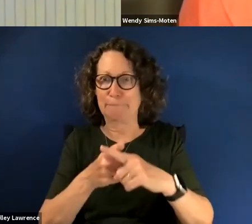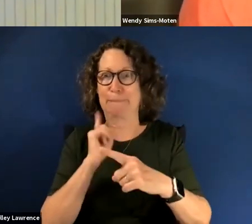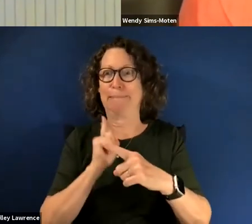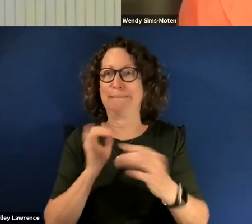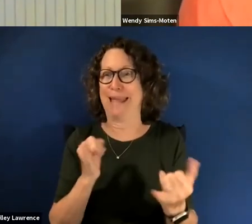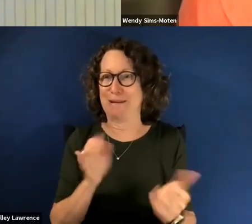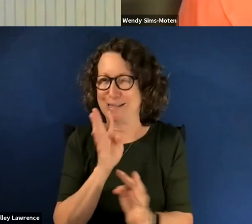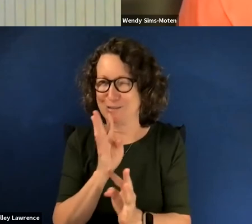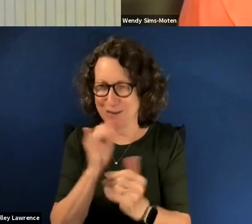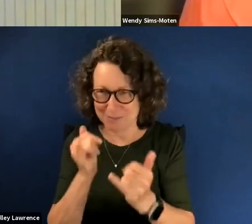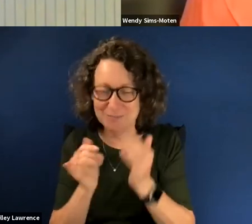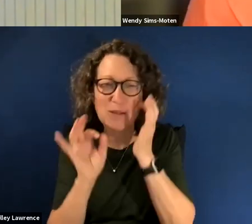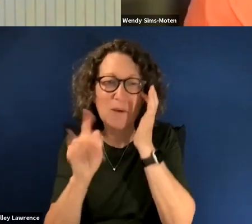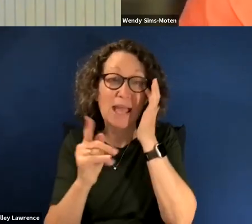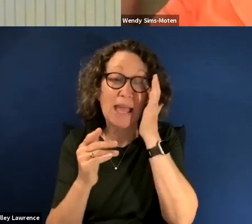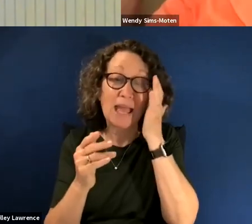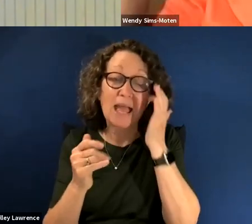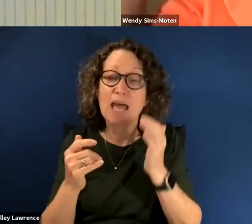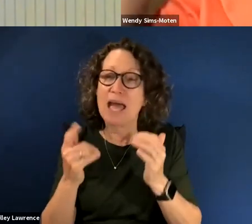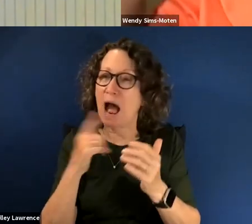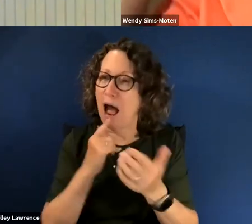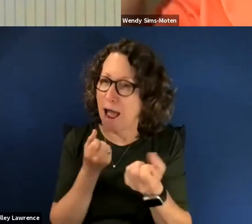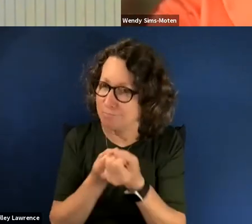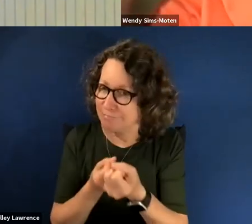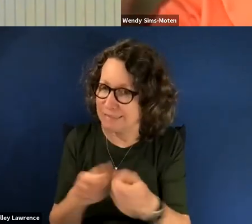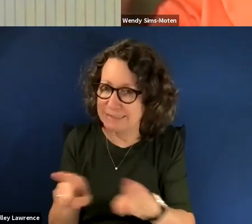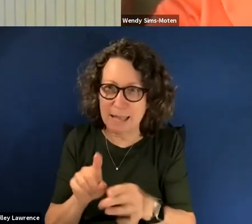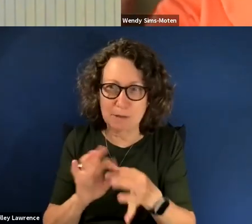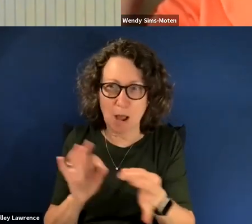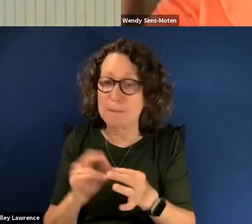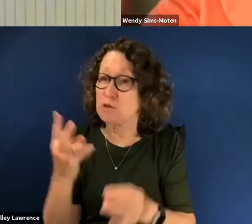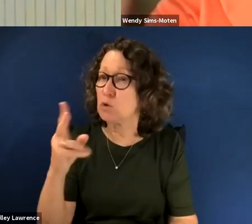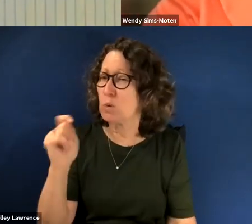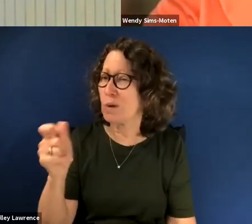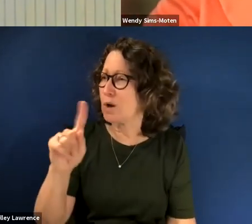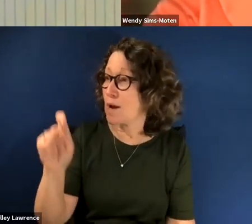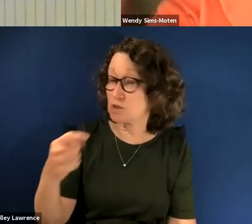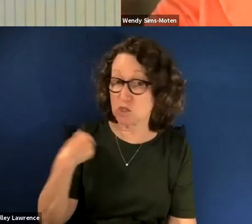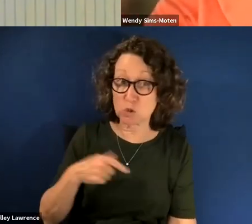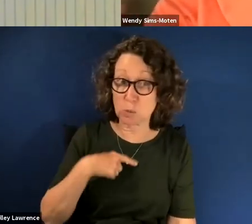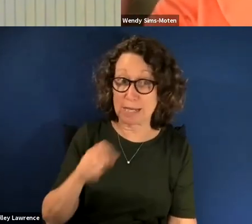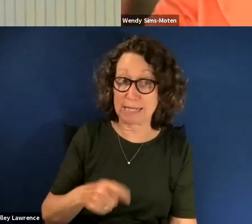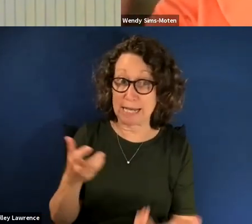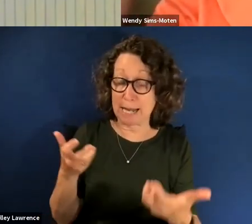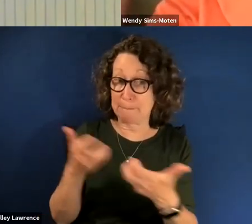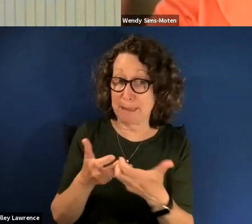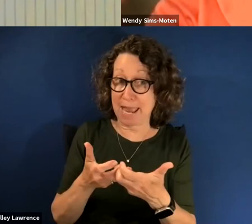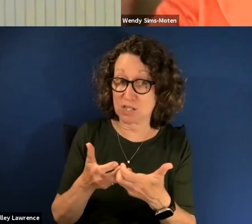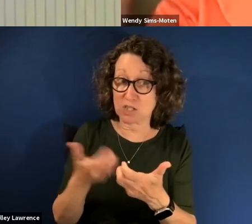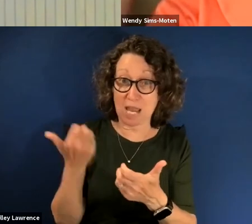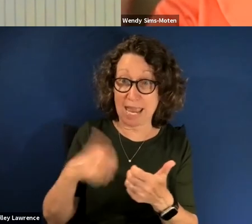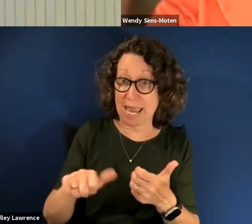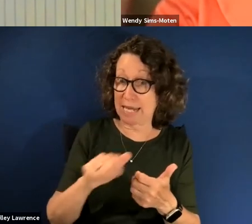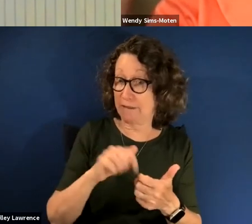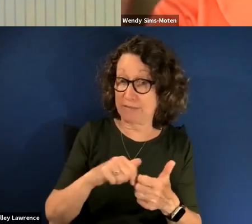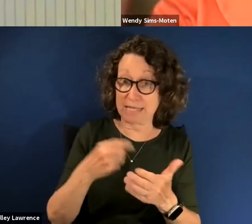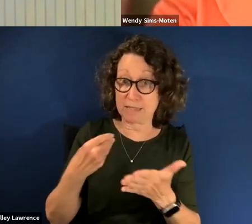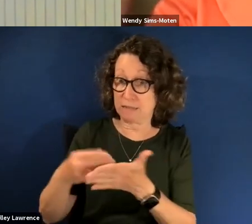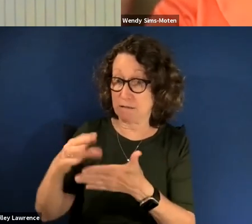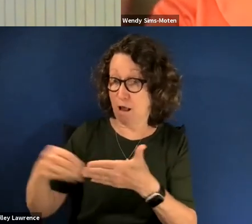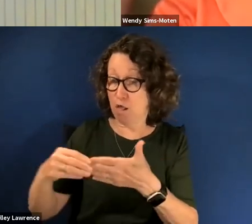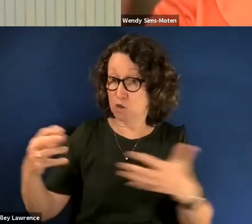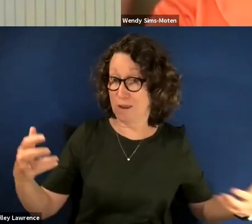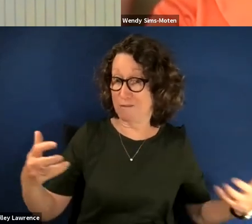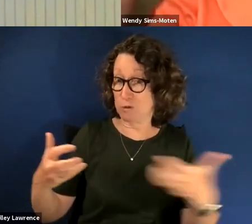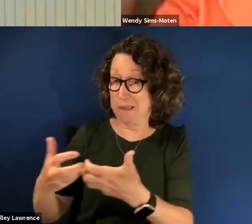you go. Thank you. I echo those comments, and I just have two quick questions. Do we need a match for to draw down any of these dollars? I